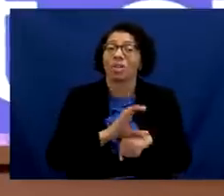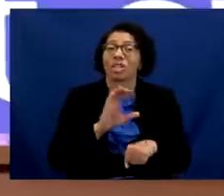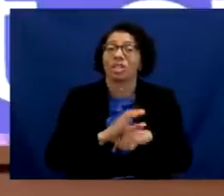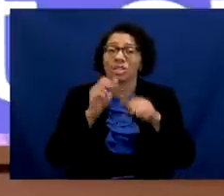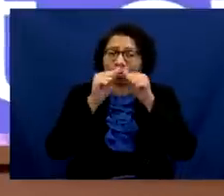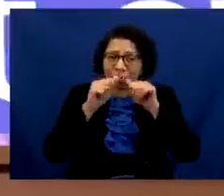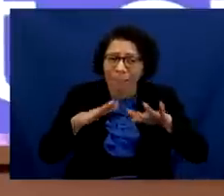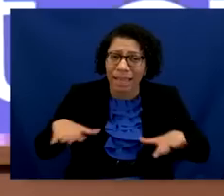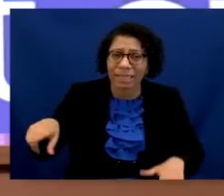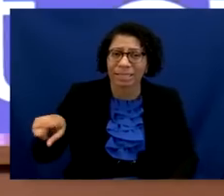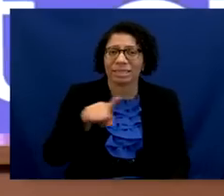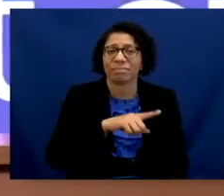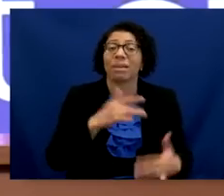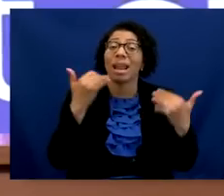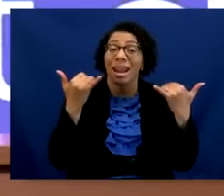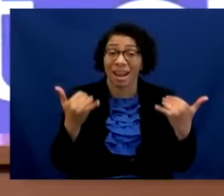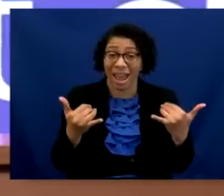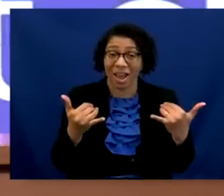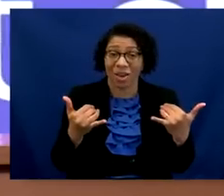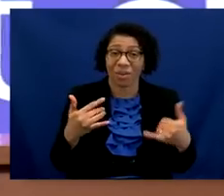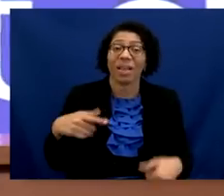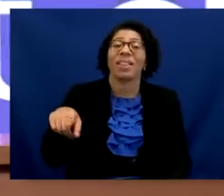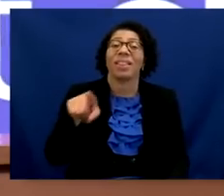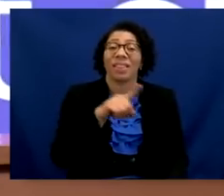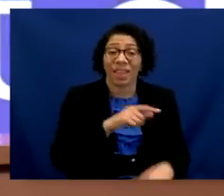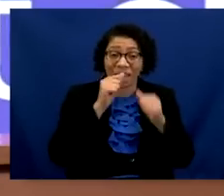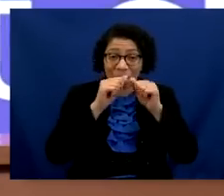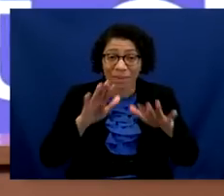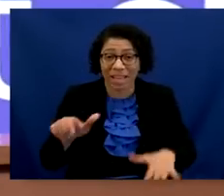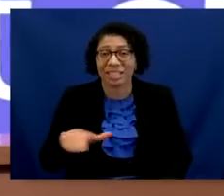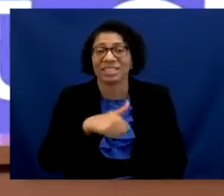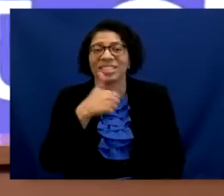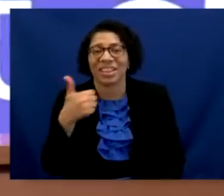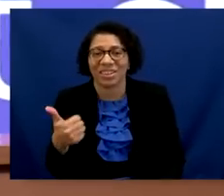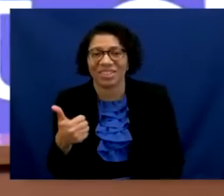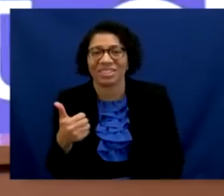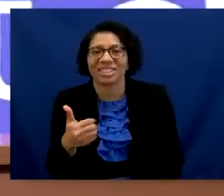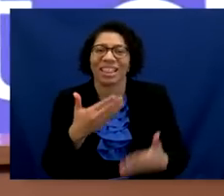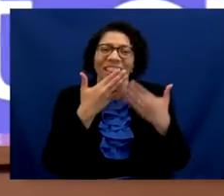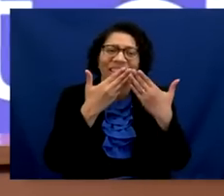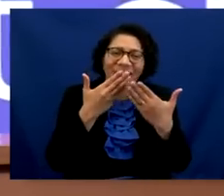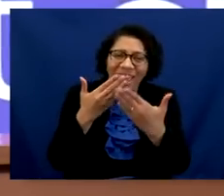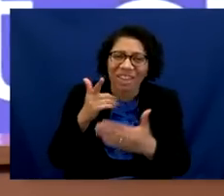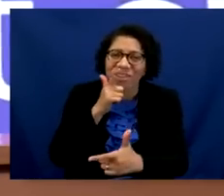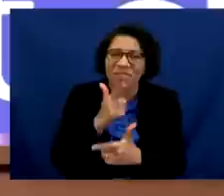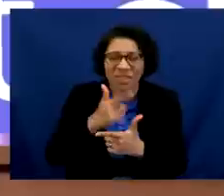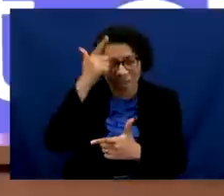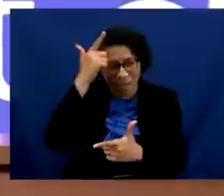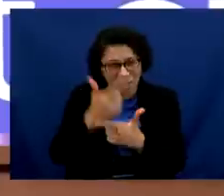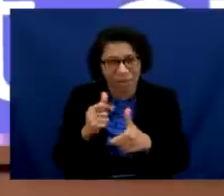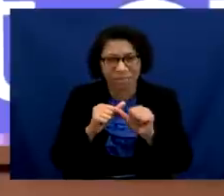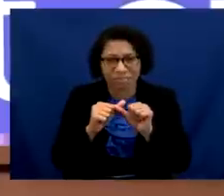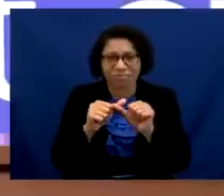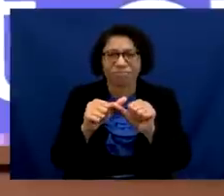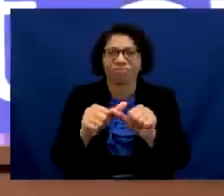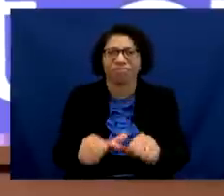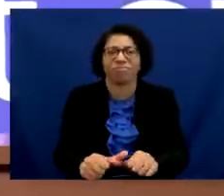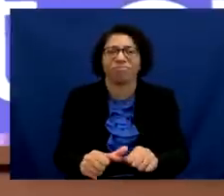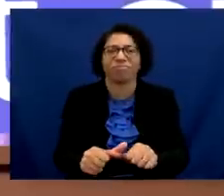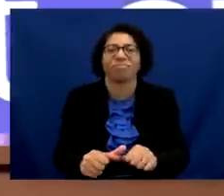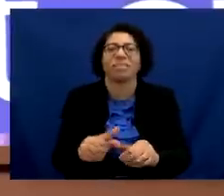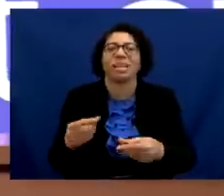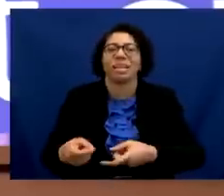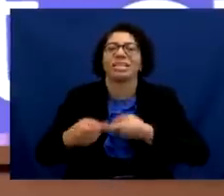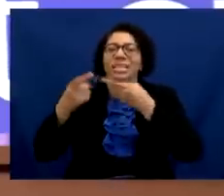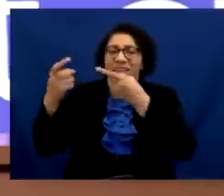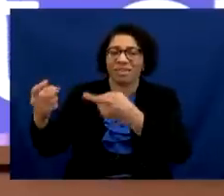they are being a blessing to us. So thank you, sisters and brothers across this country, for your continued investment in